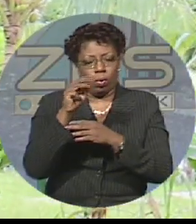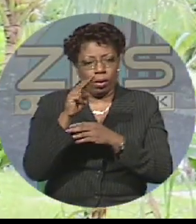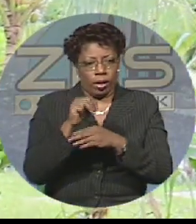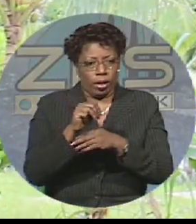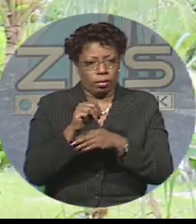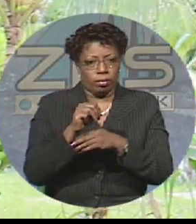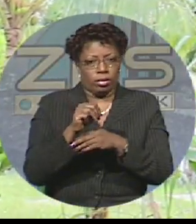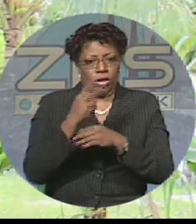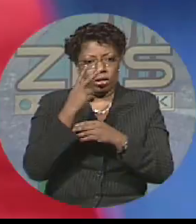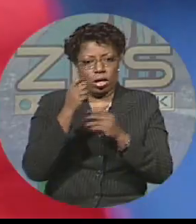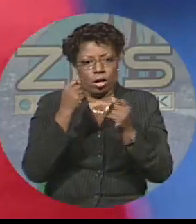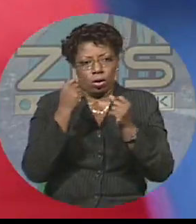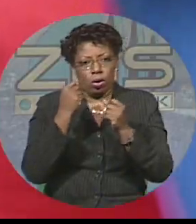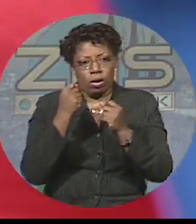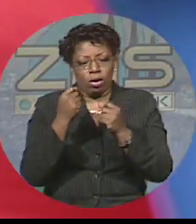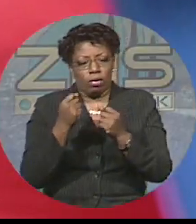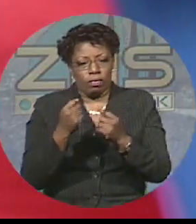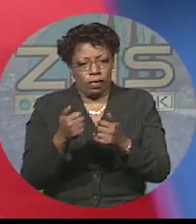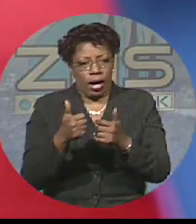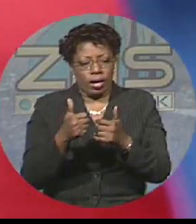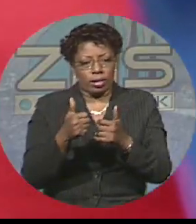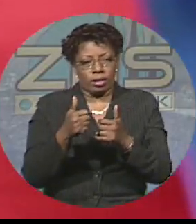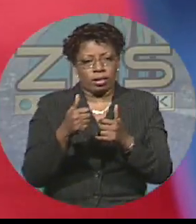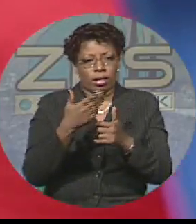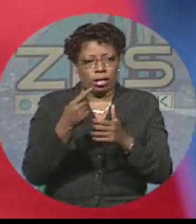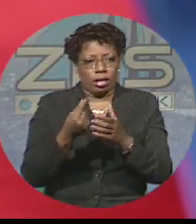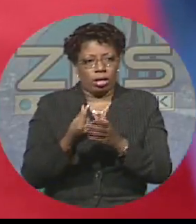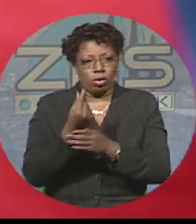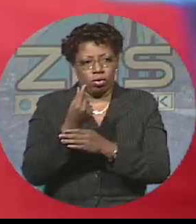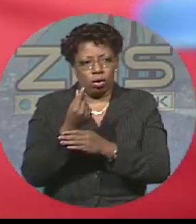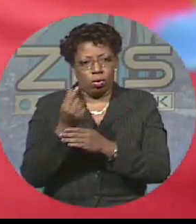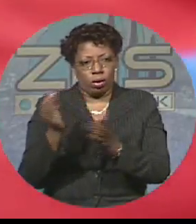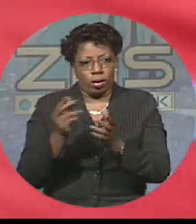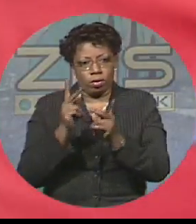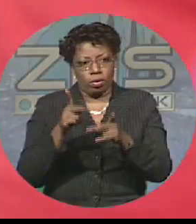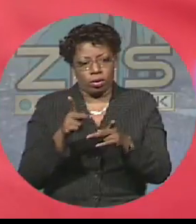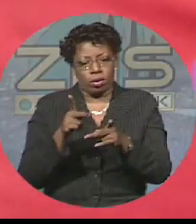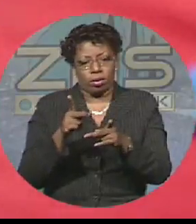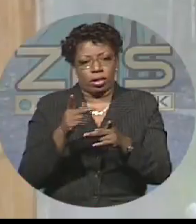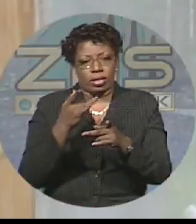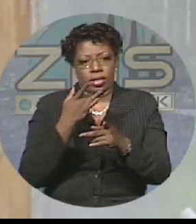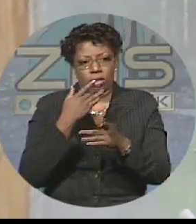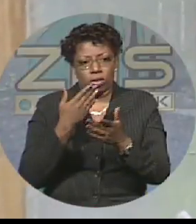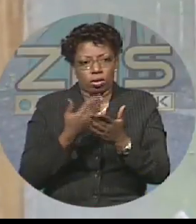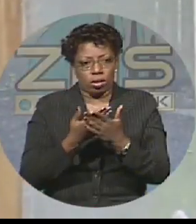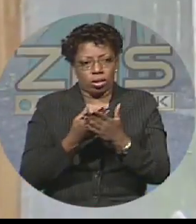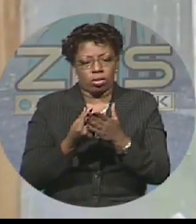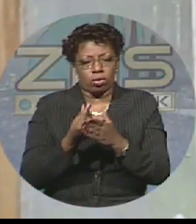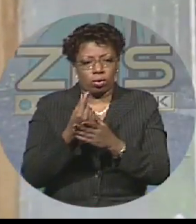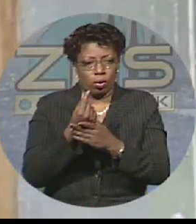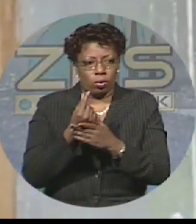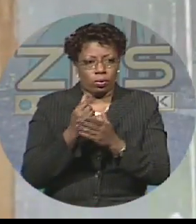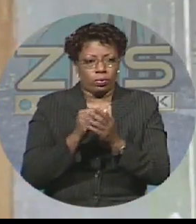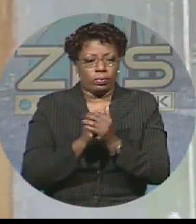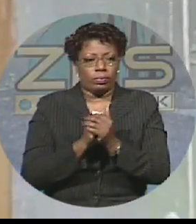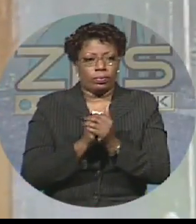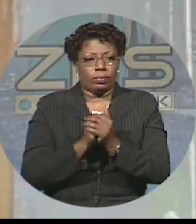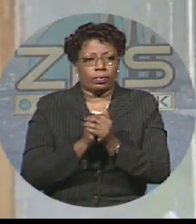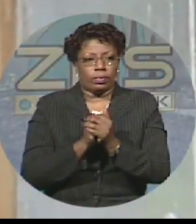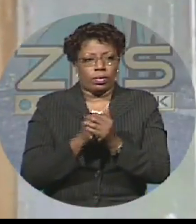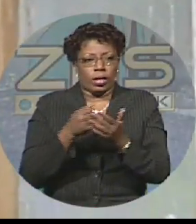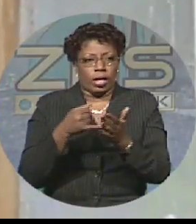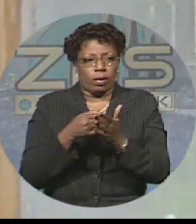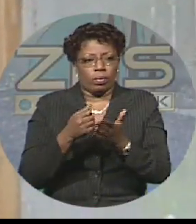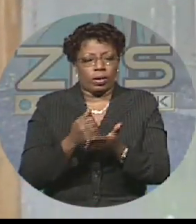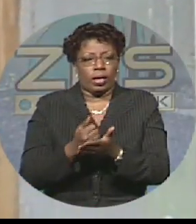surprised how quickly they grow. I encourage many people to do it. It tastes better, it's encouraging, and it will